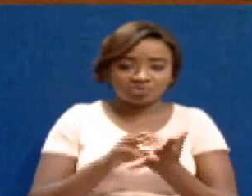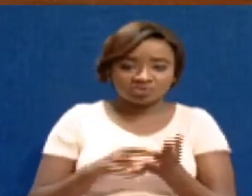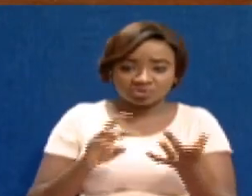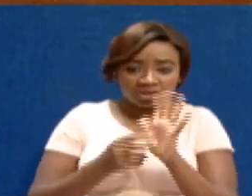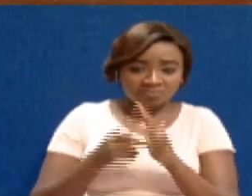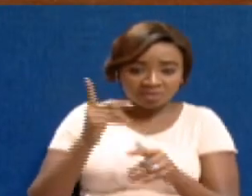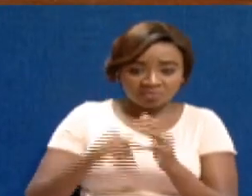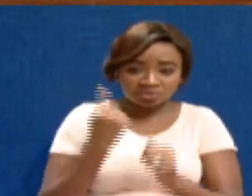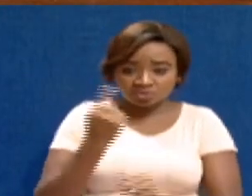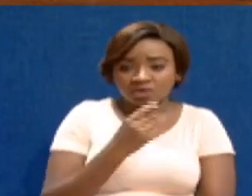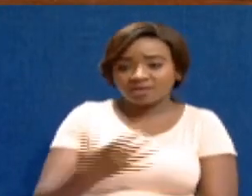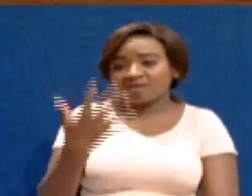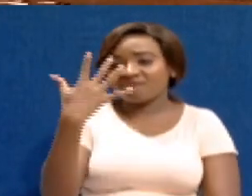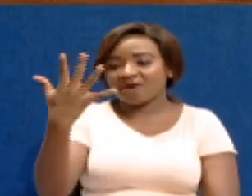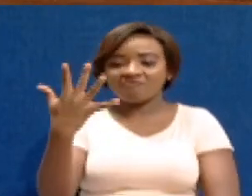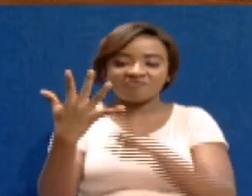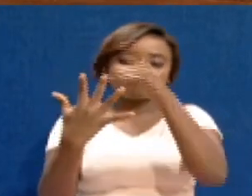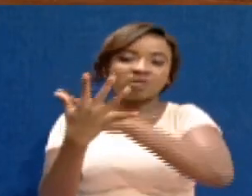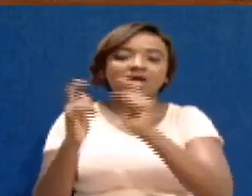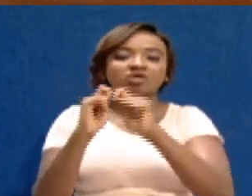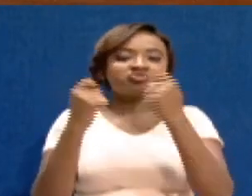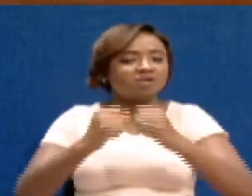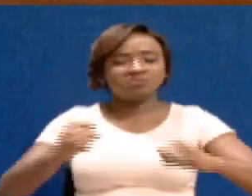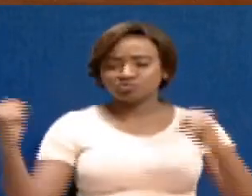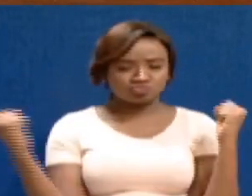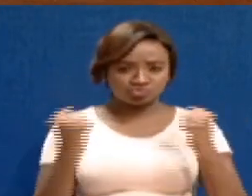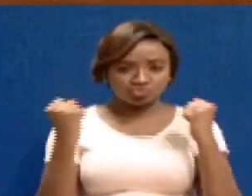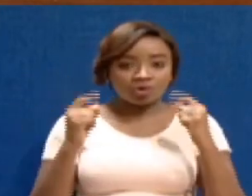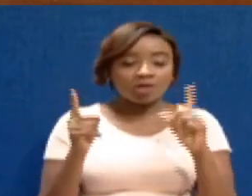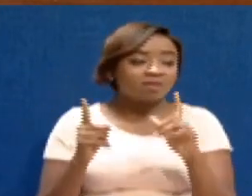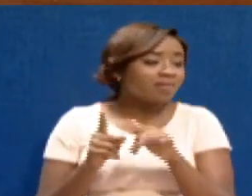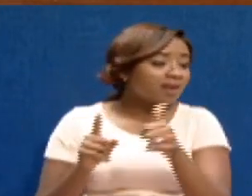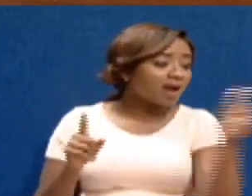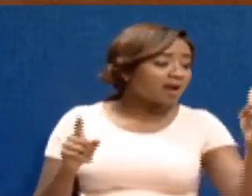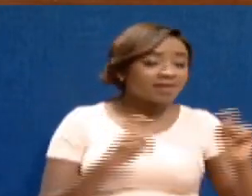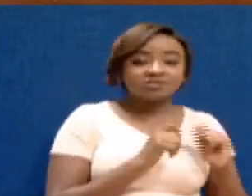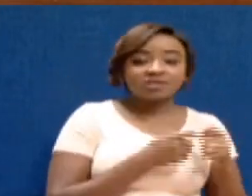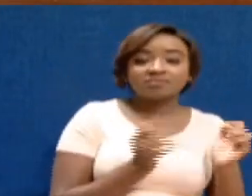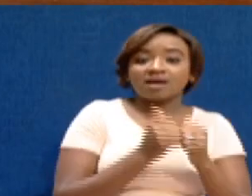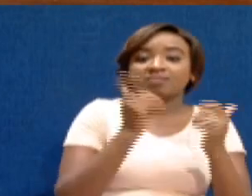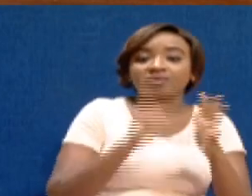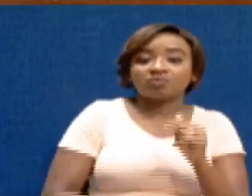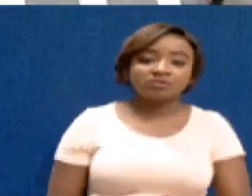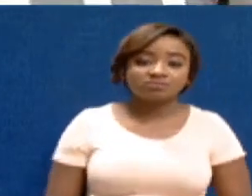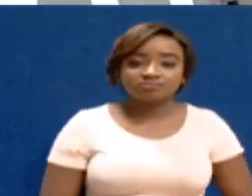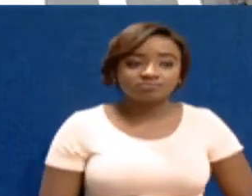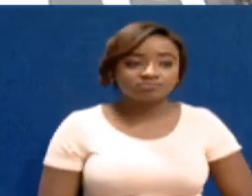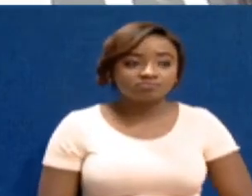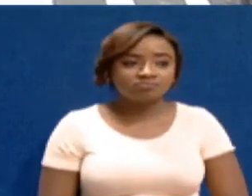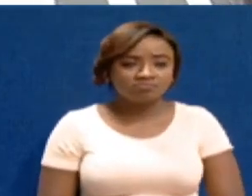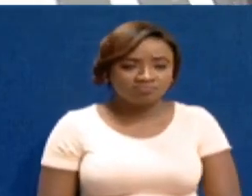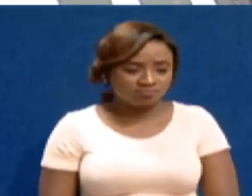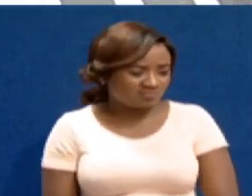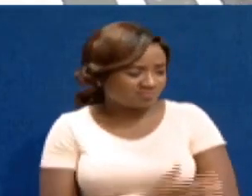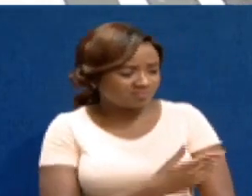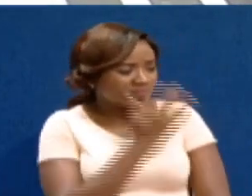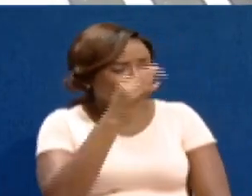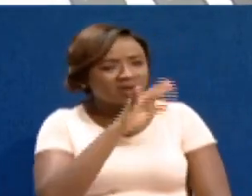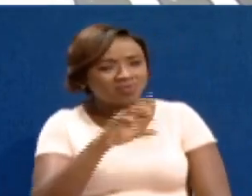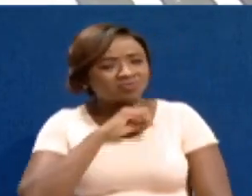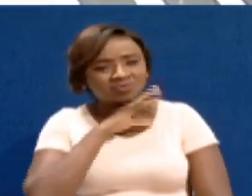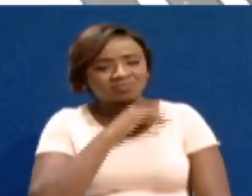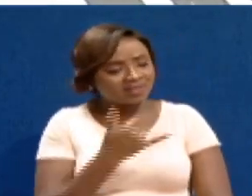Inclusivity is one. Give all counties resources. Equalization Which is what fund. BBI is going to do. It increases it by